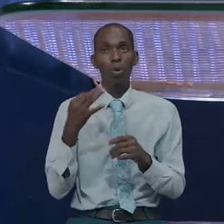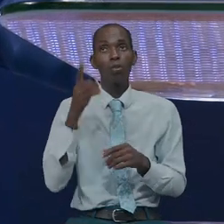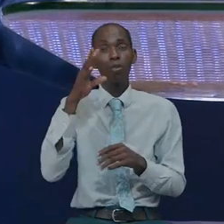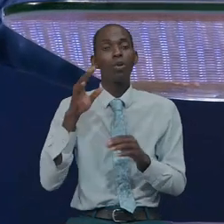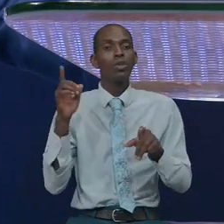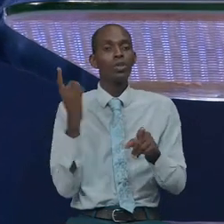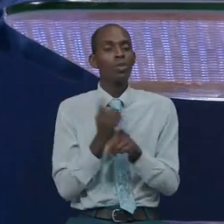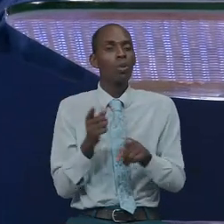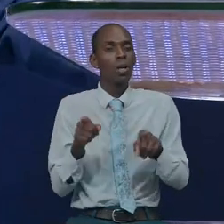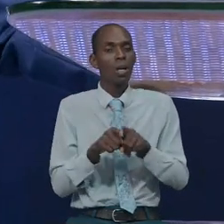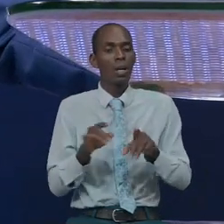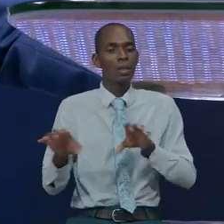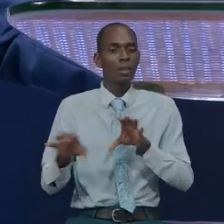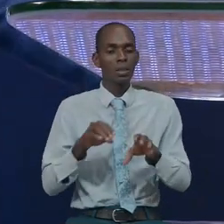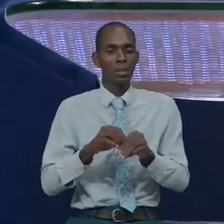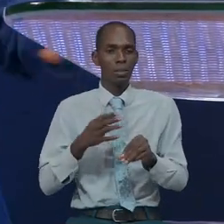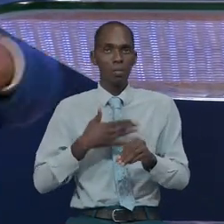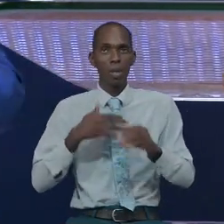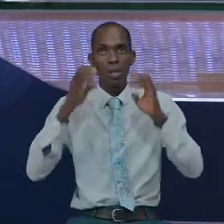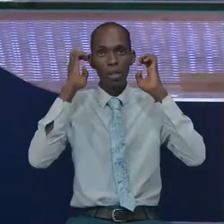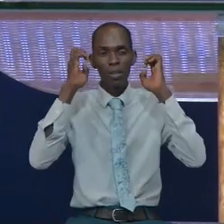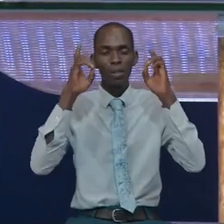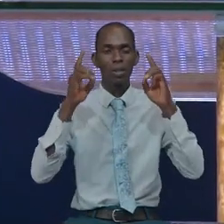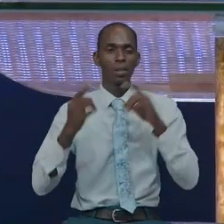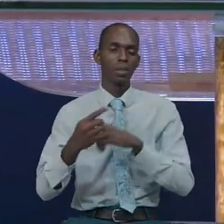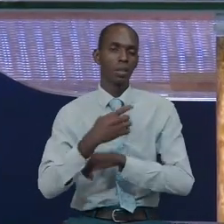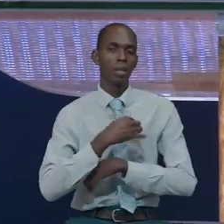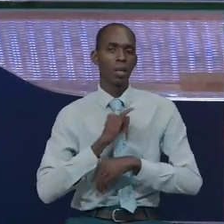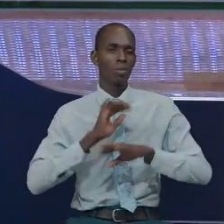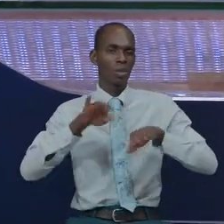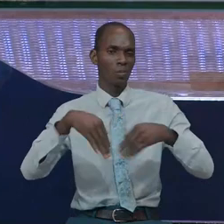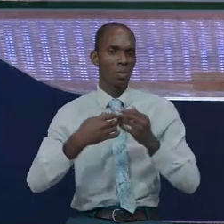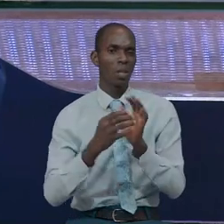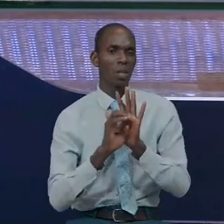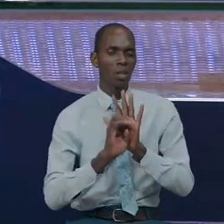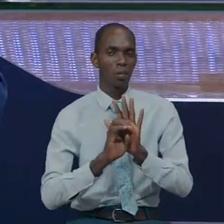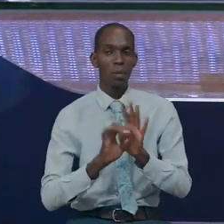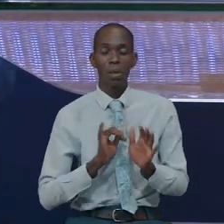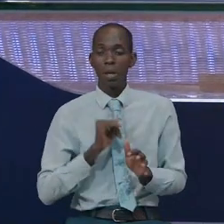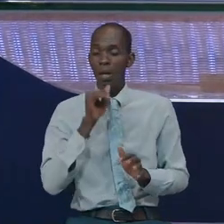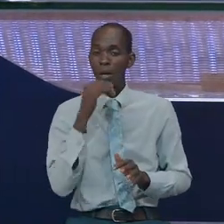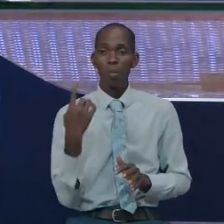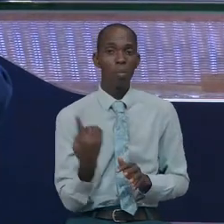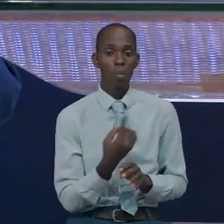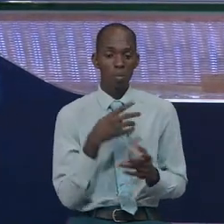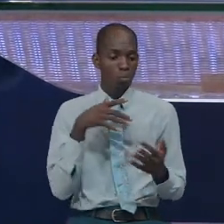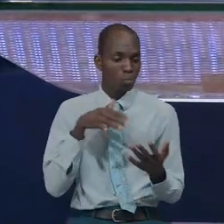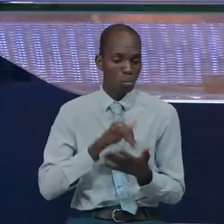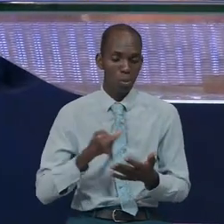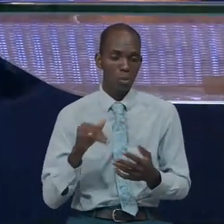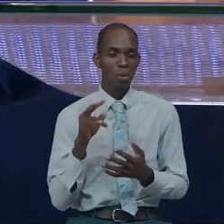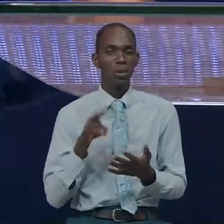in my educational days. And I give you the example. I'm always studying, I'm always reading,